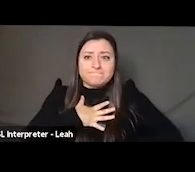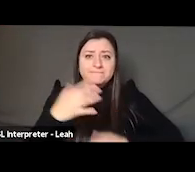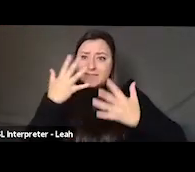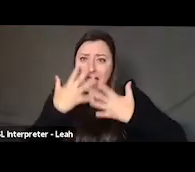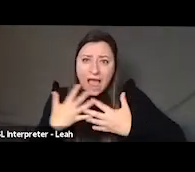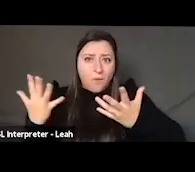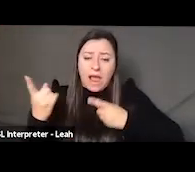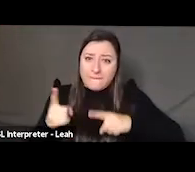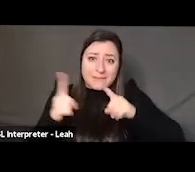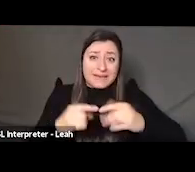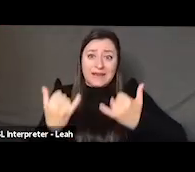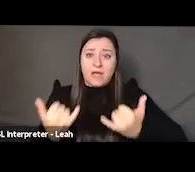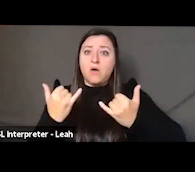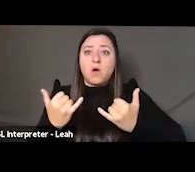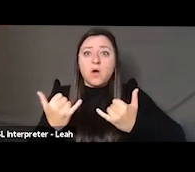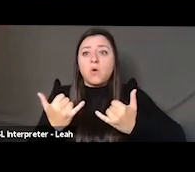is happening now